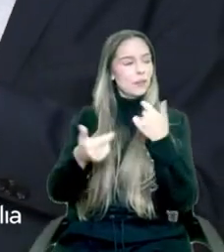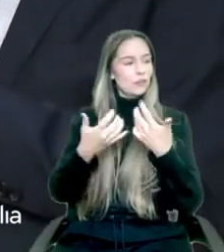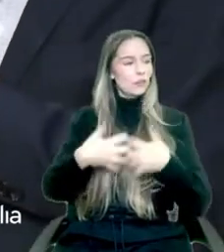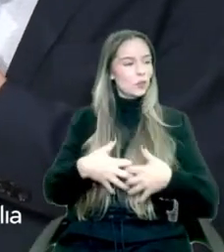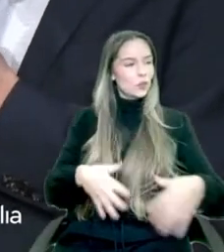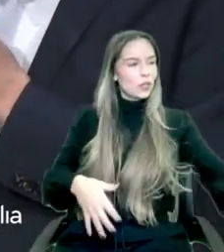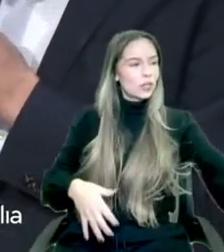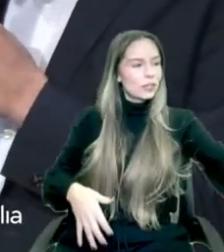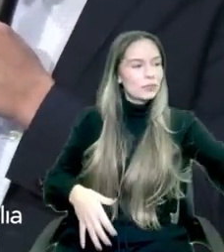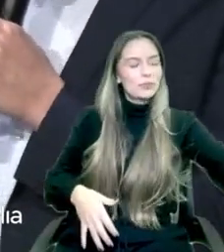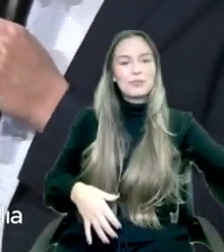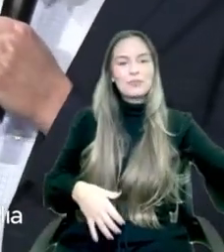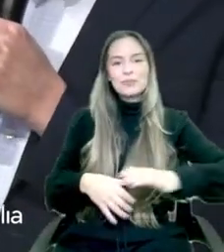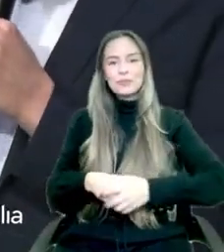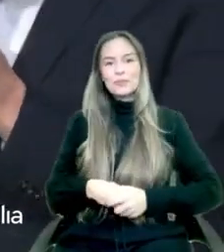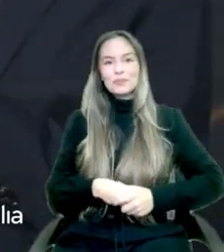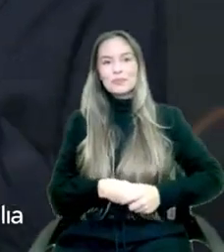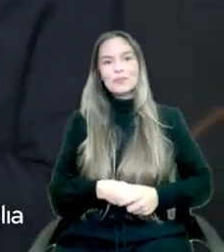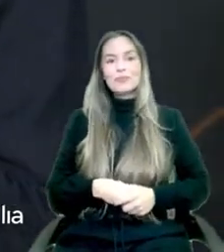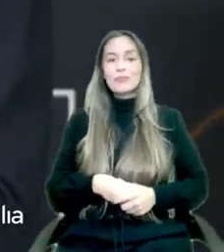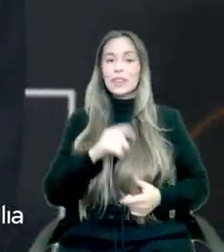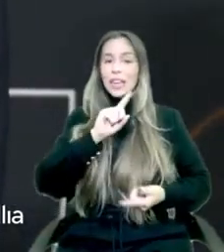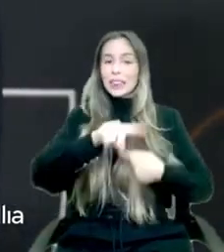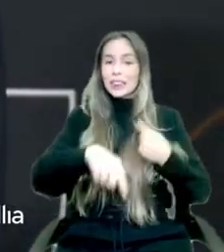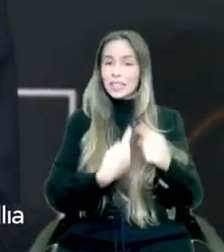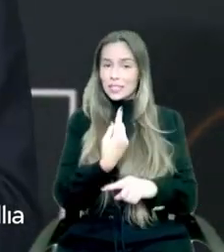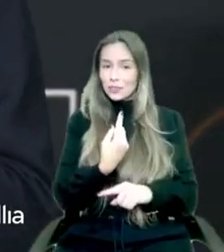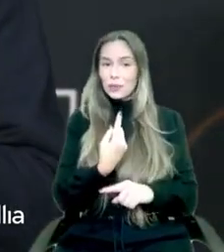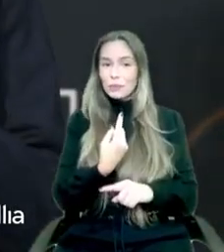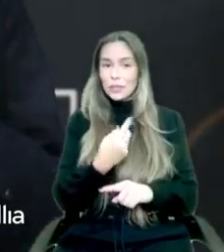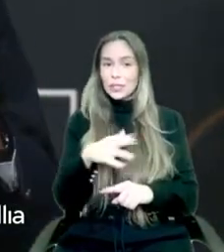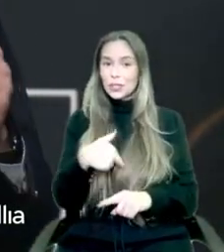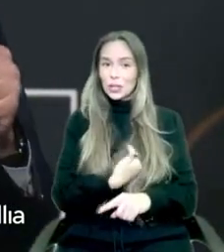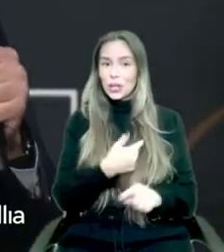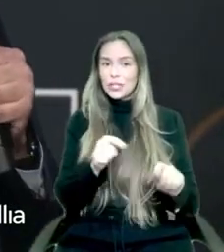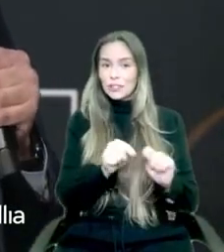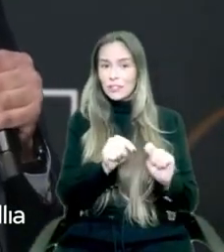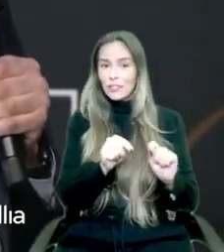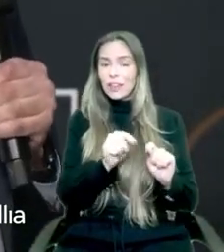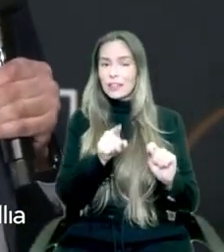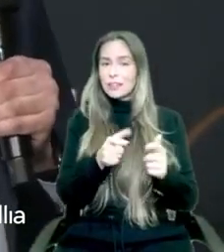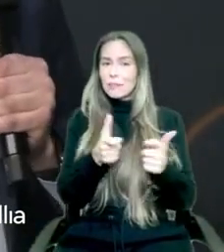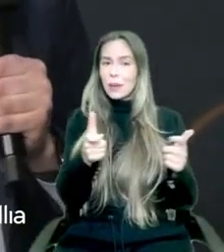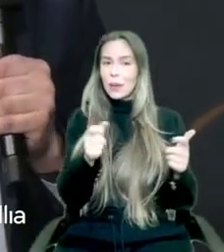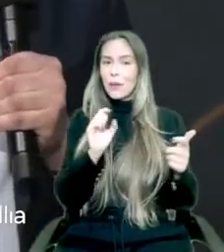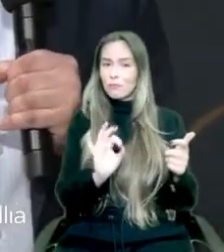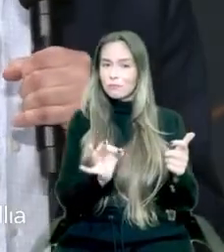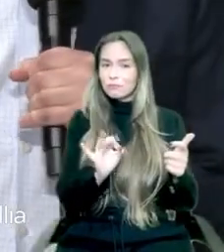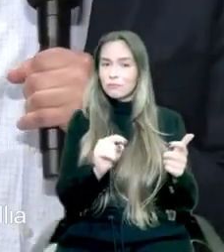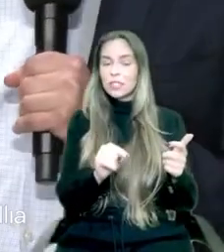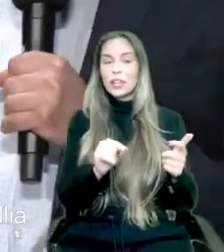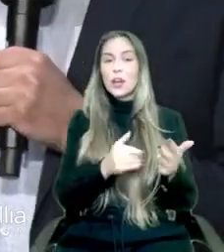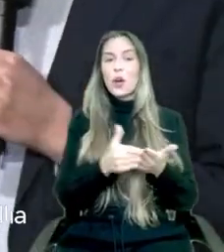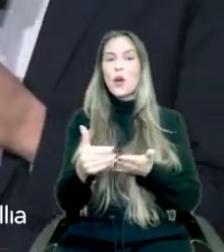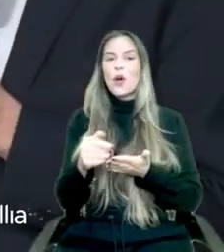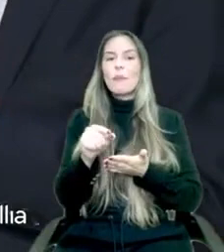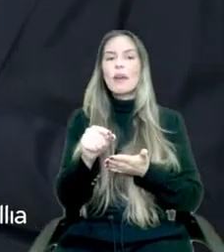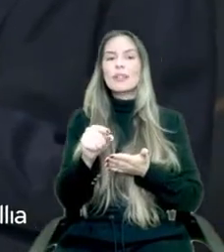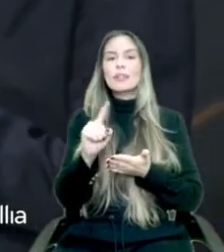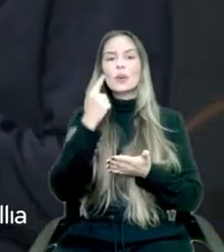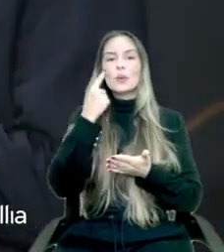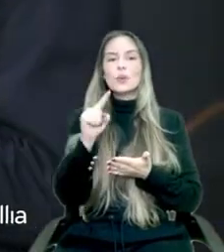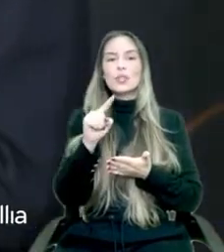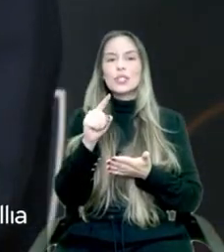The transformation we did, and it was a pretty big one, it started actually one day when I was watching